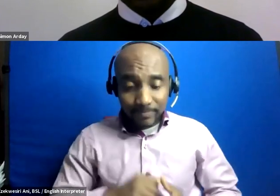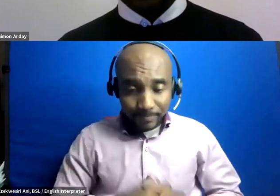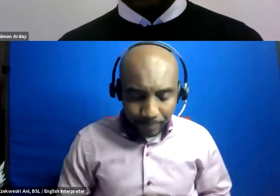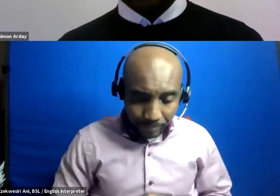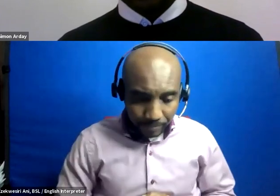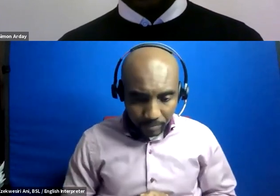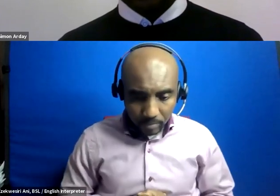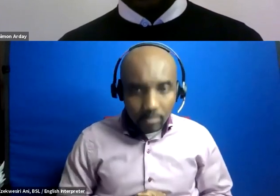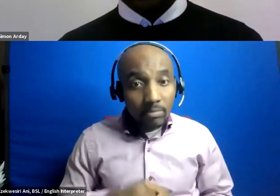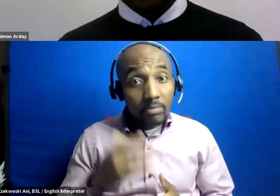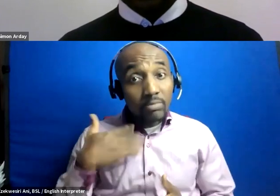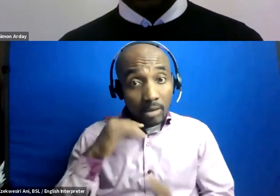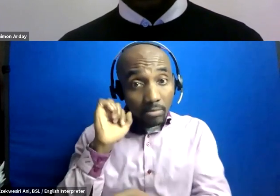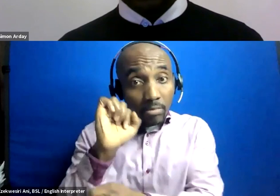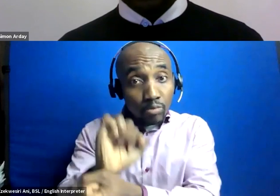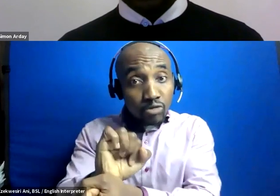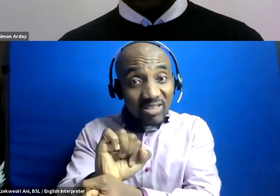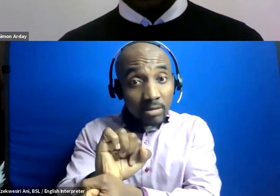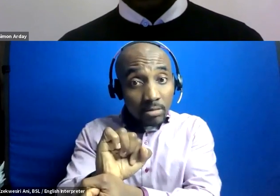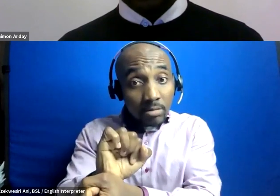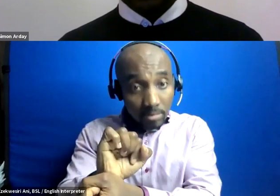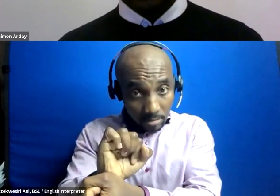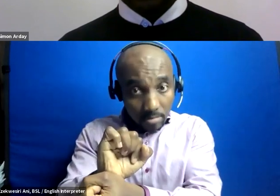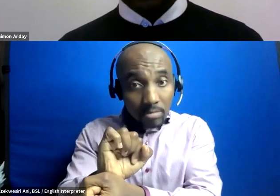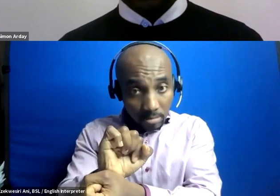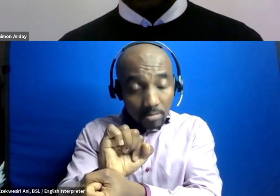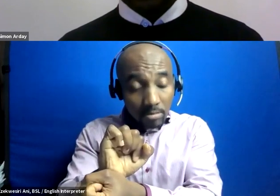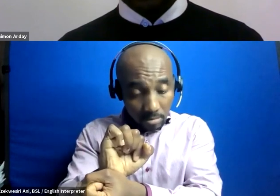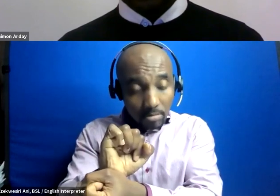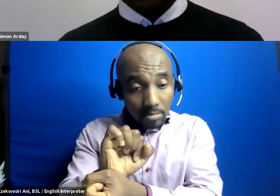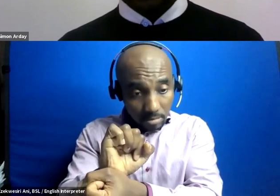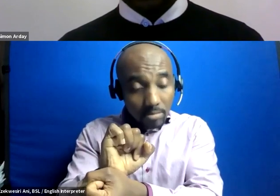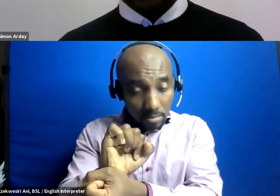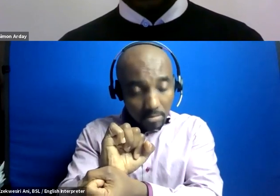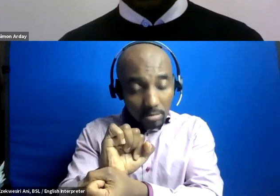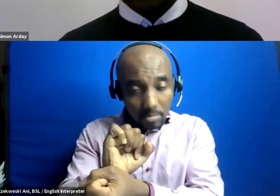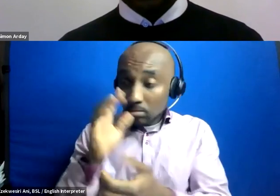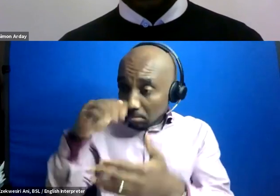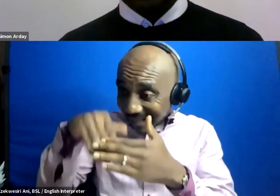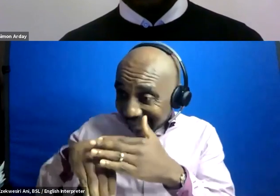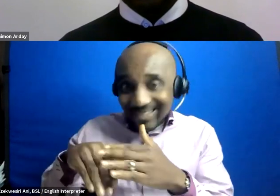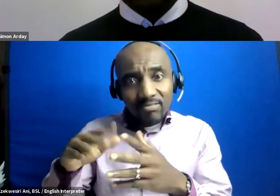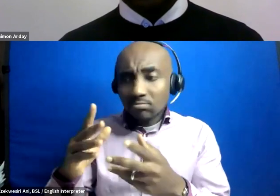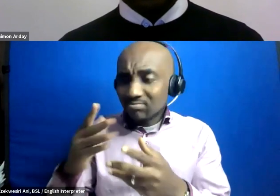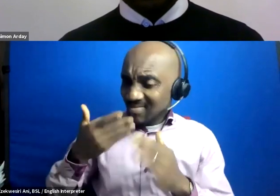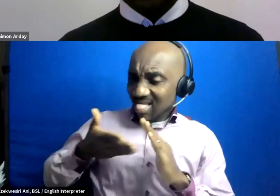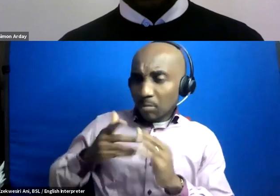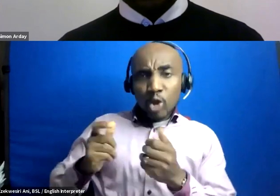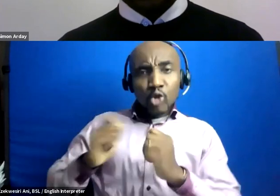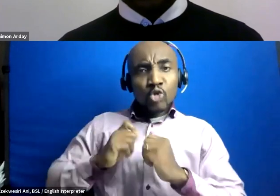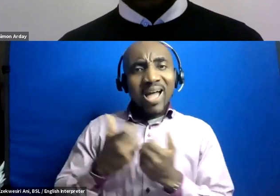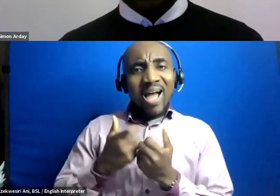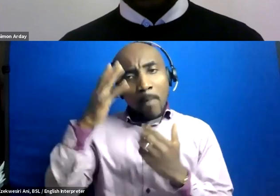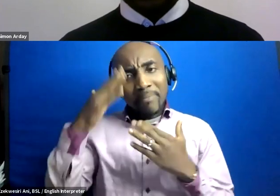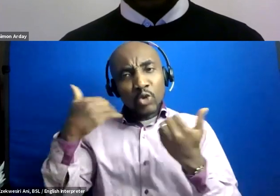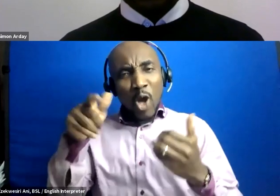up going to prison, and being in prison, they treated me more like a mental health patient and referred me to